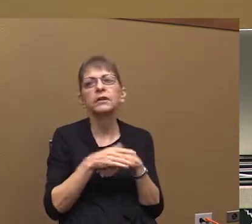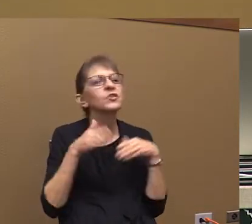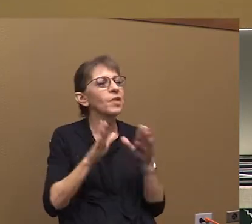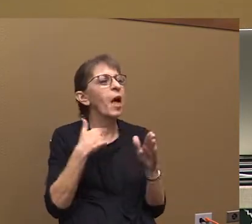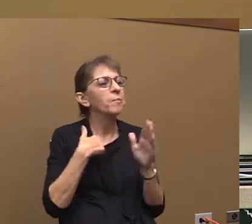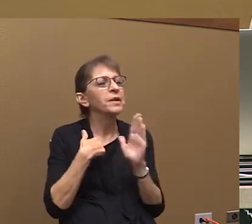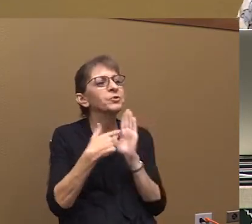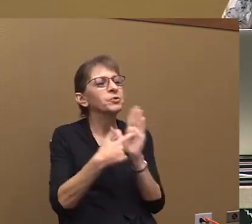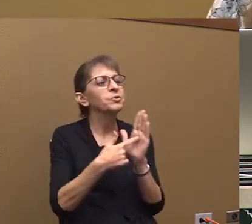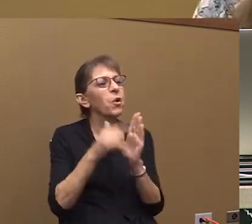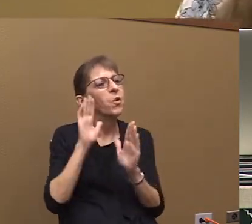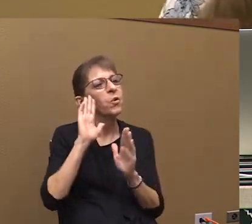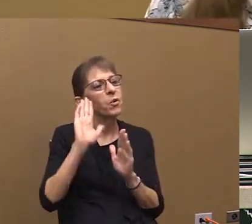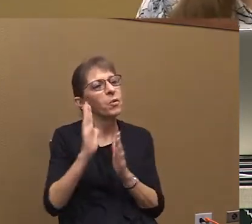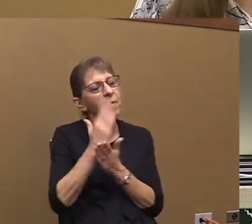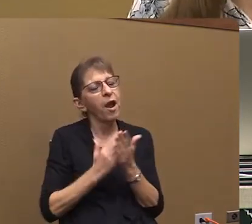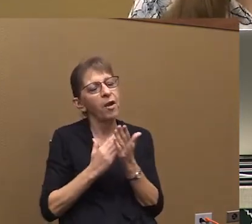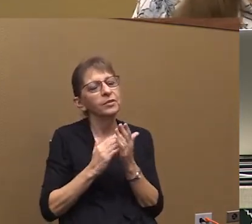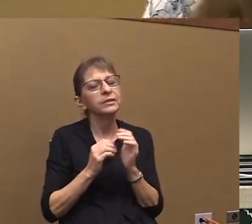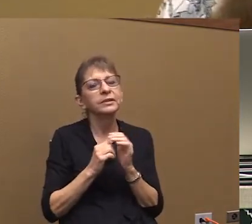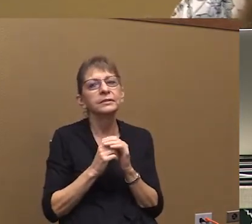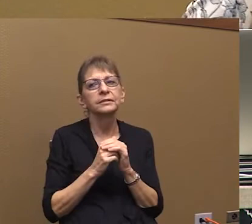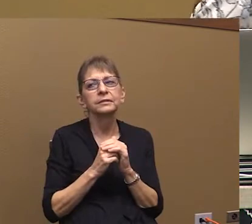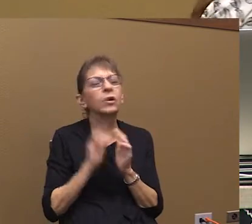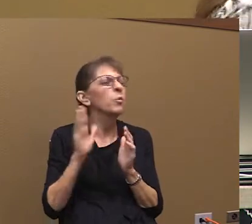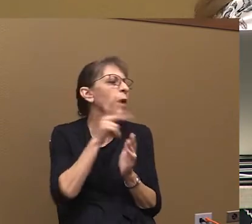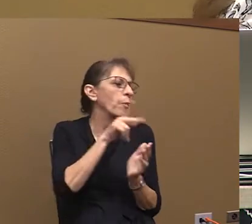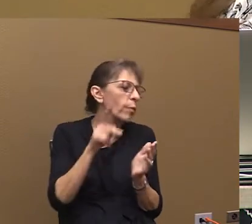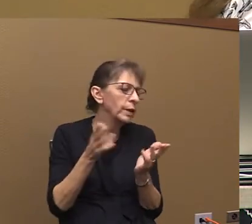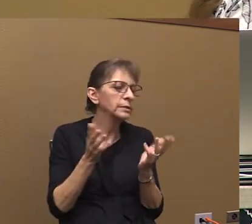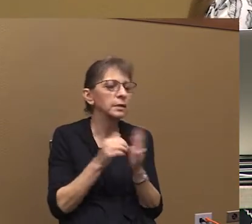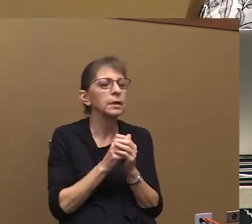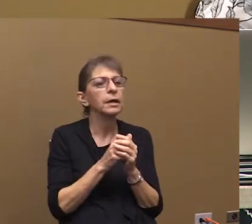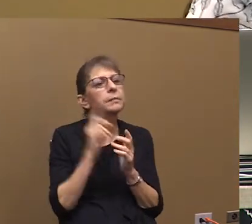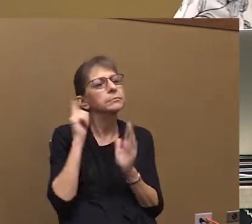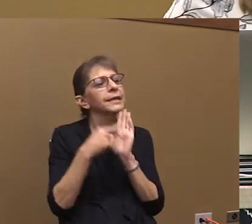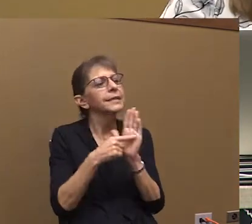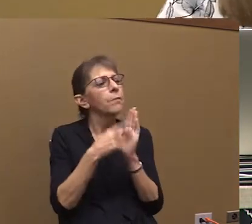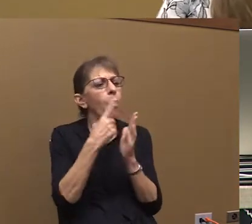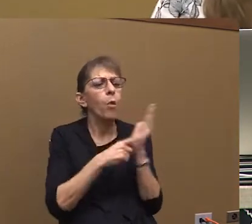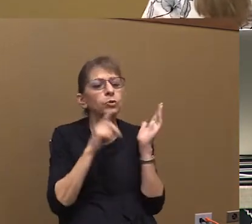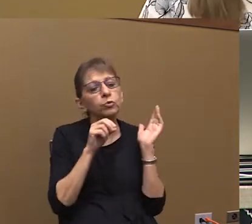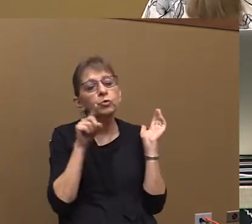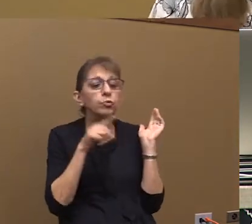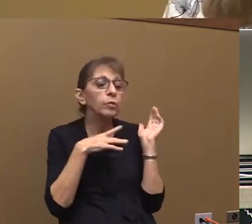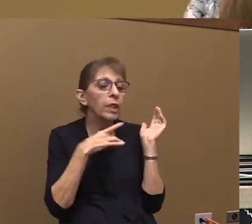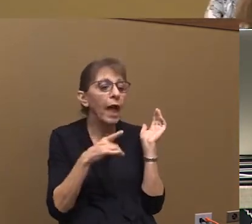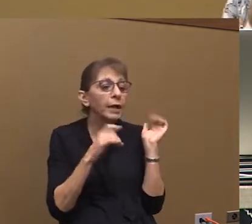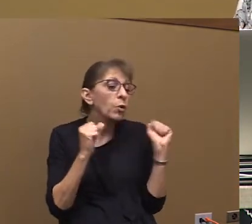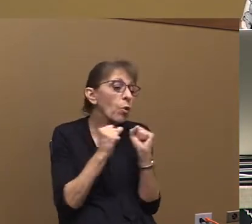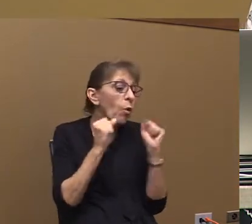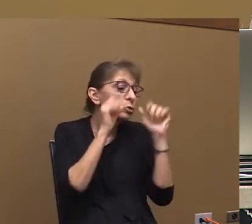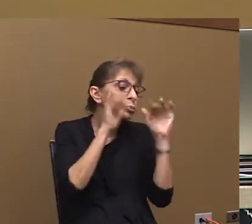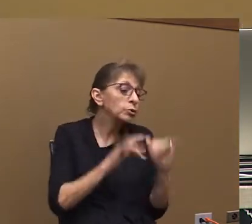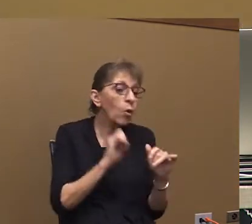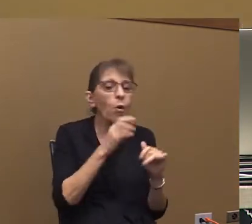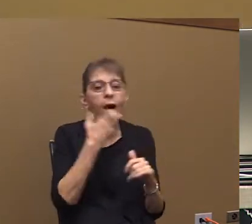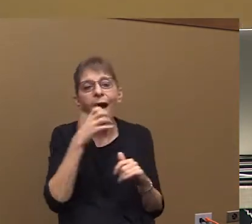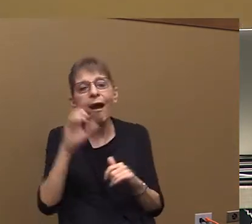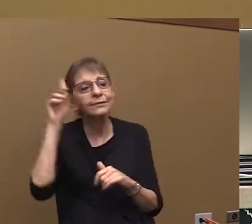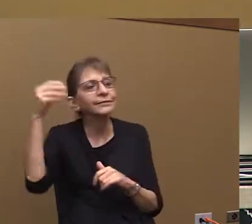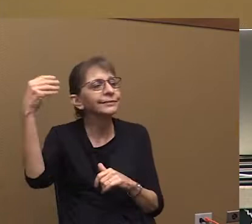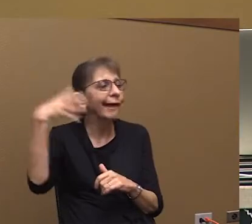perspective taking. And she has allowed me to show portions of her PowerPoint,